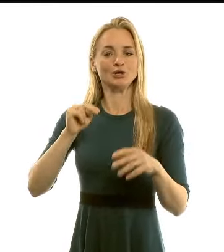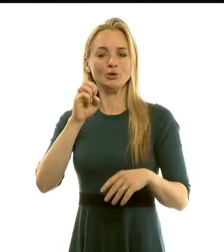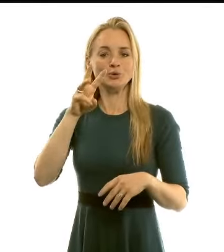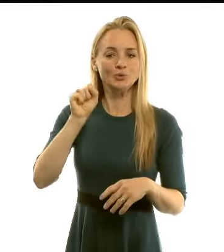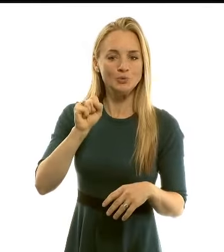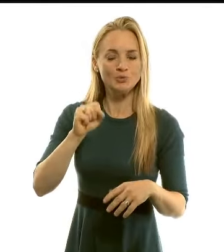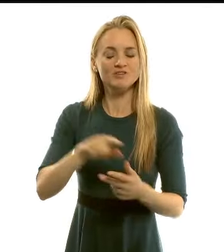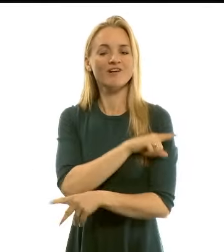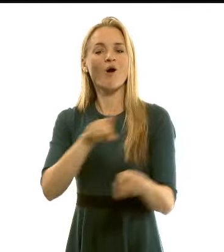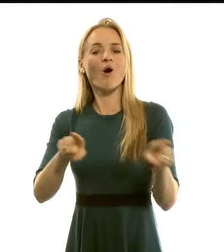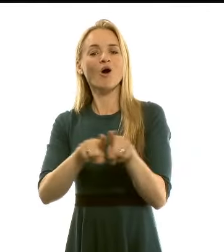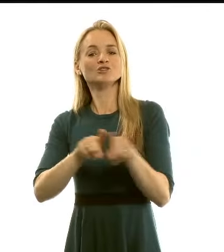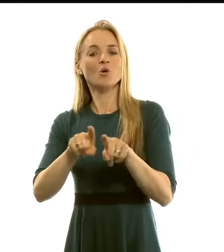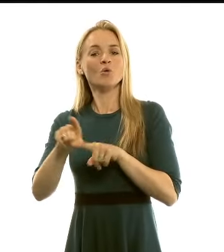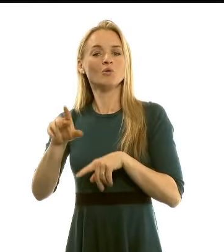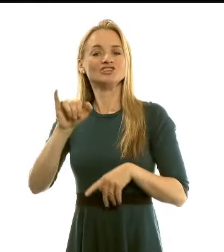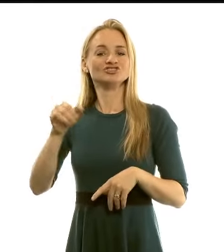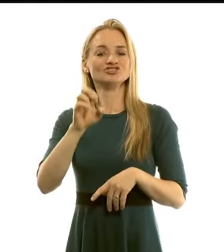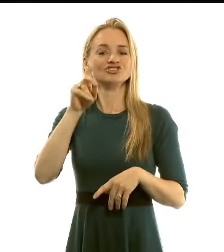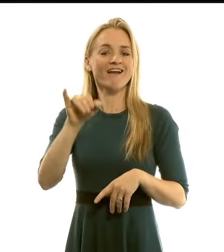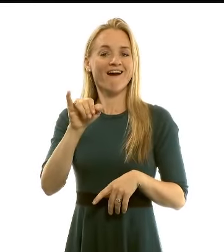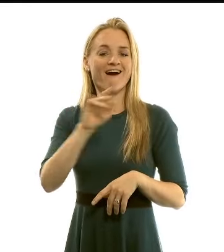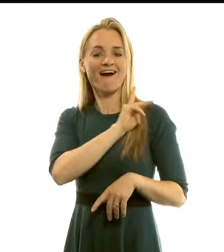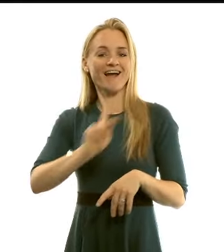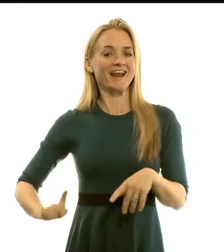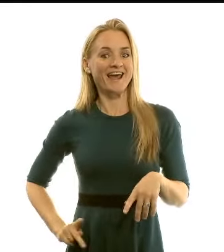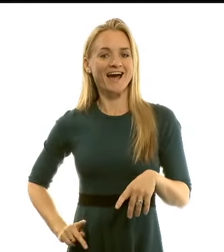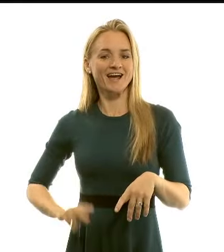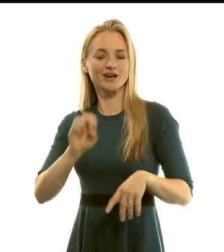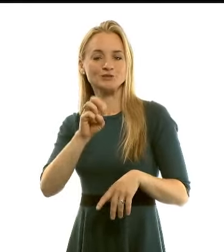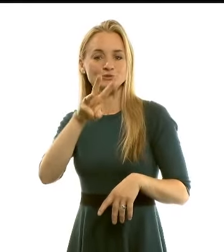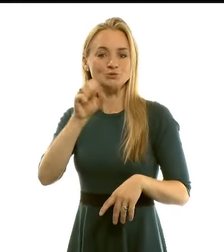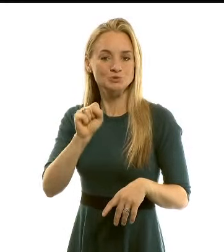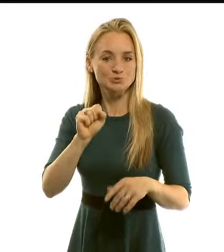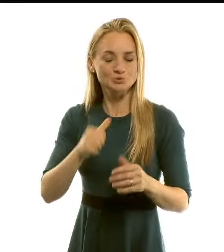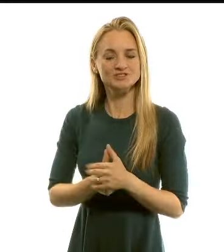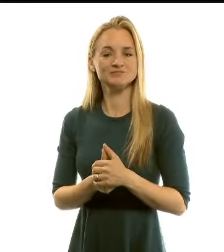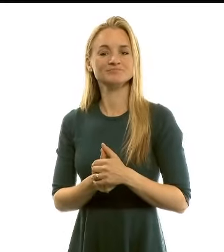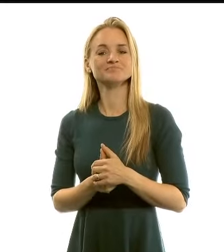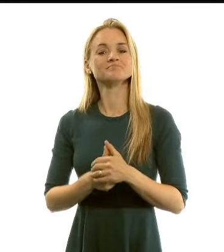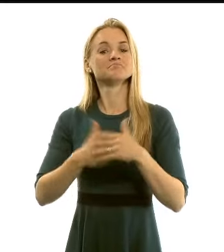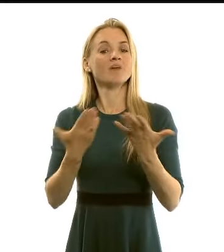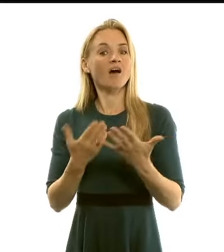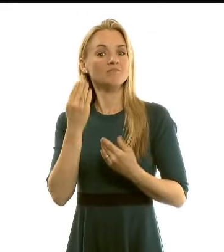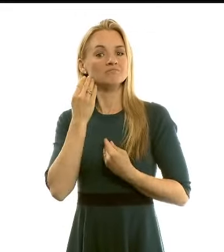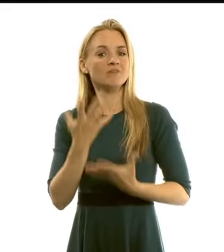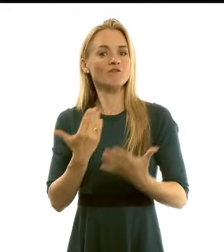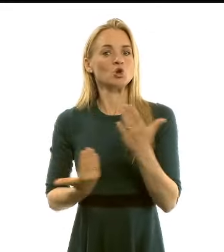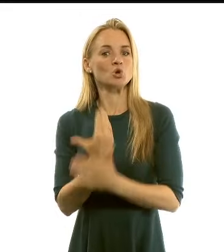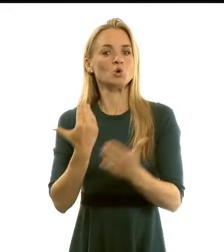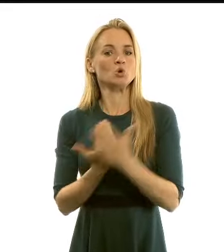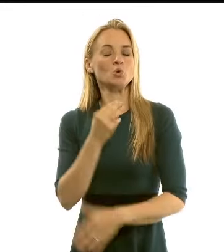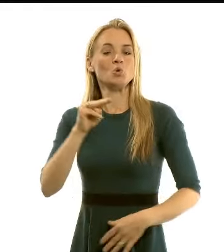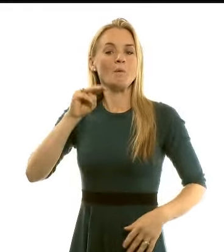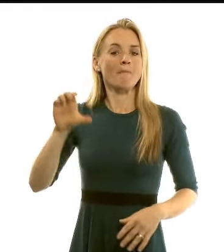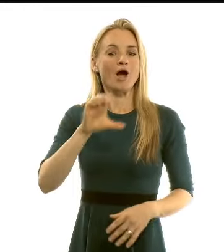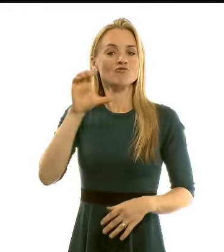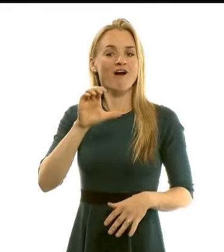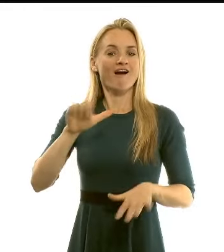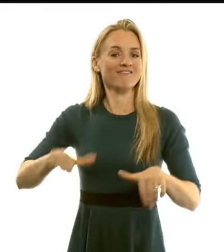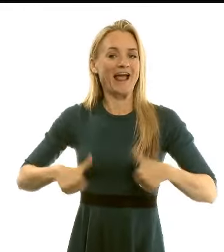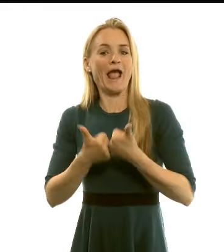News. Now, are you a digital adventurer that could help a rundown amusement park owned by an unnamed grandfather? I'm sure you're tired of being asked that